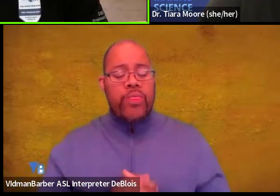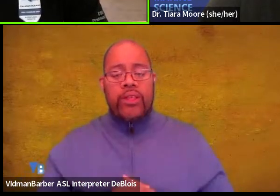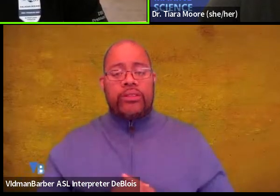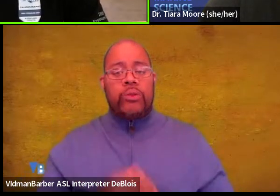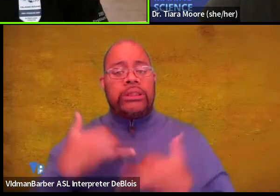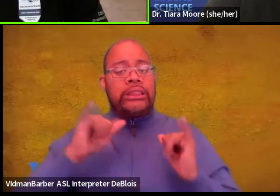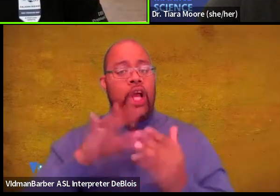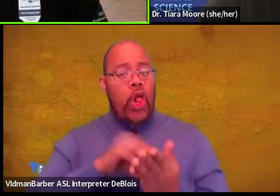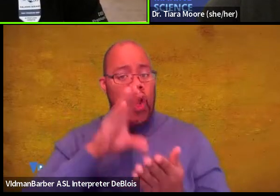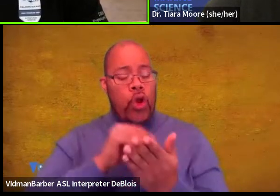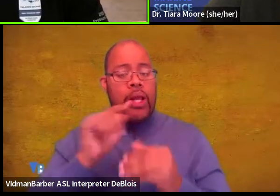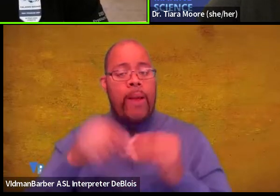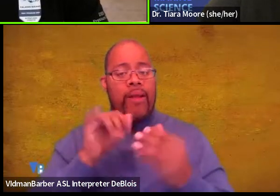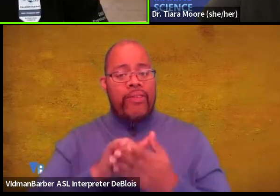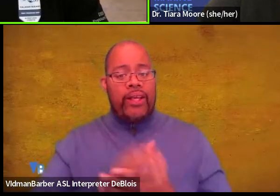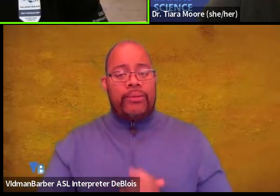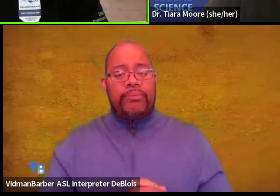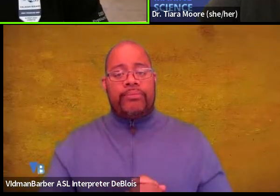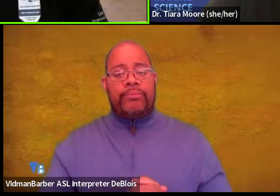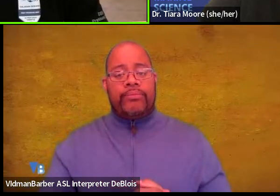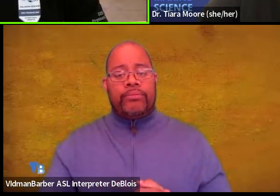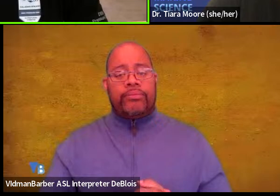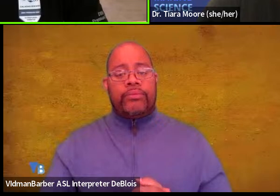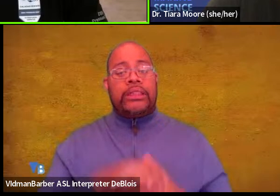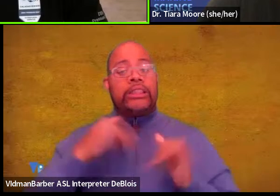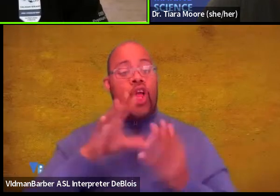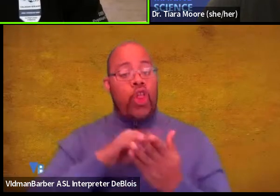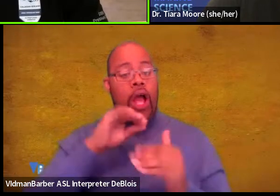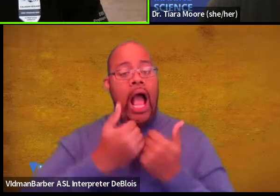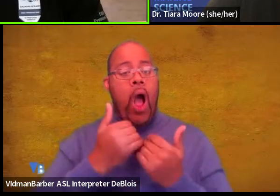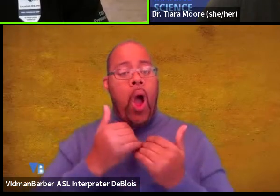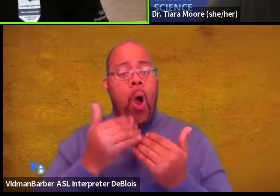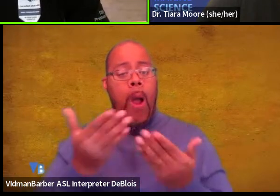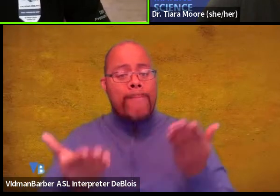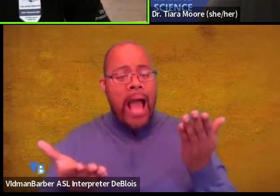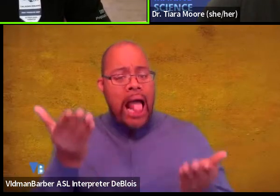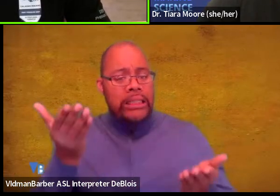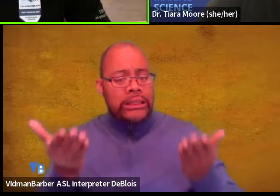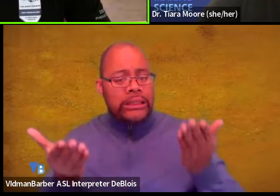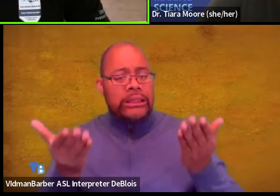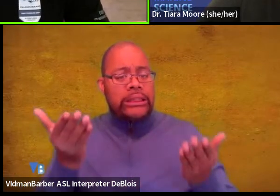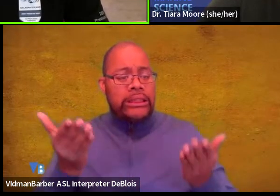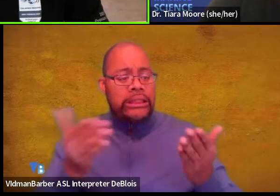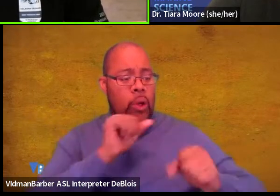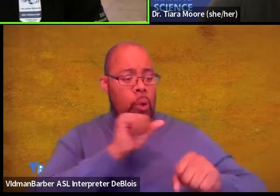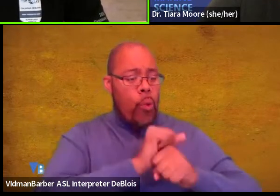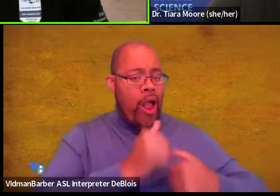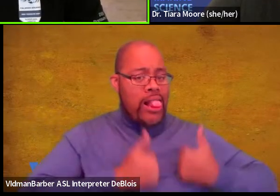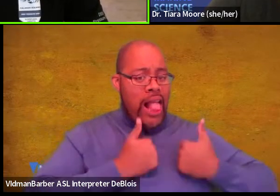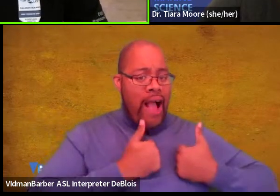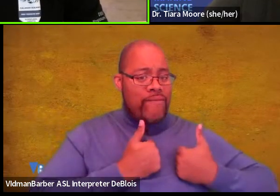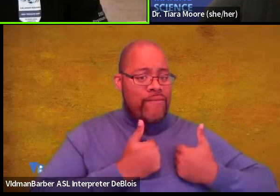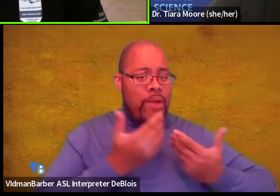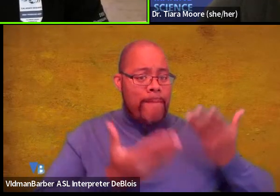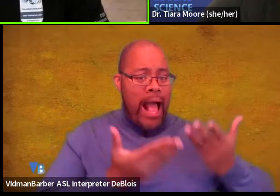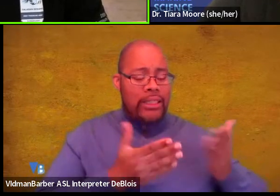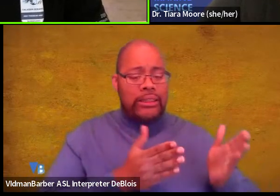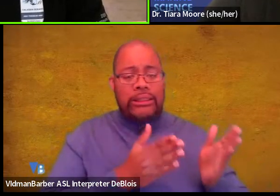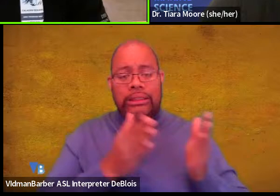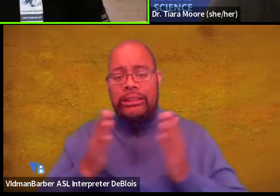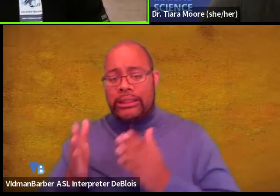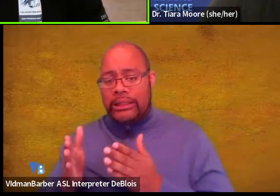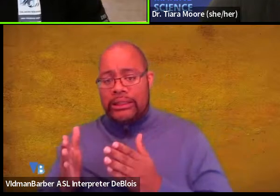We're still learning about that. We're still learning how to balance, the work-life balance, the